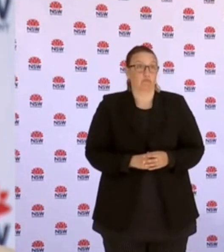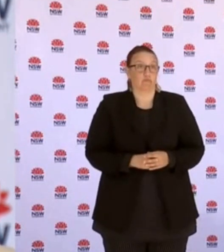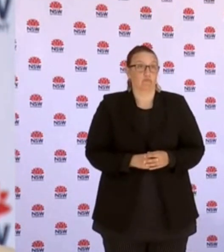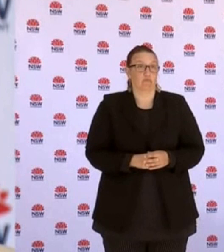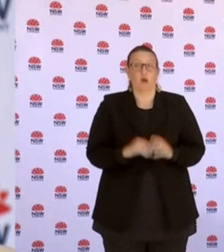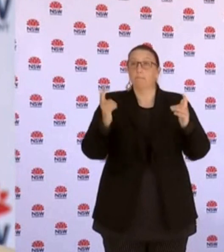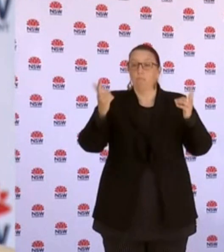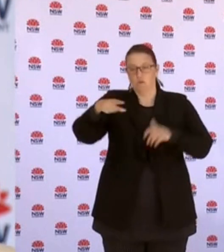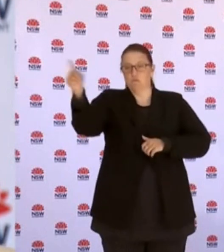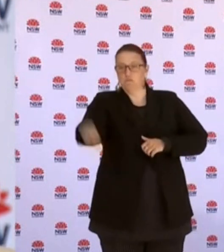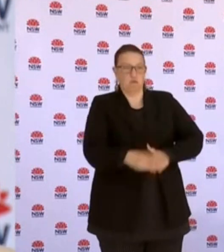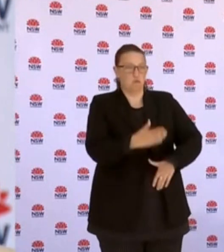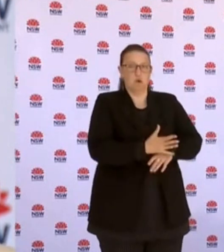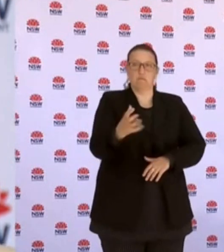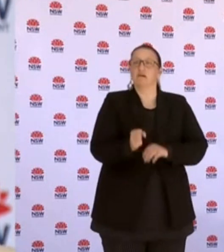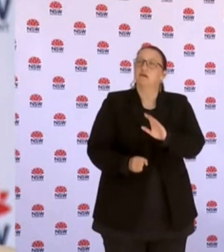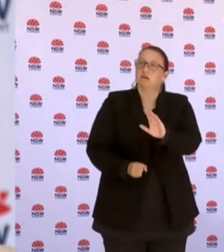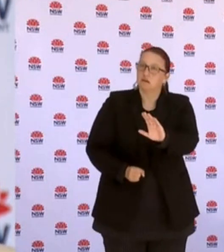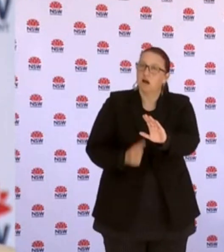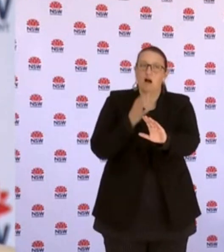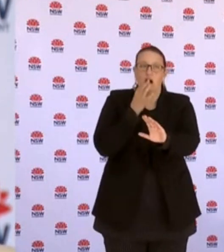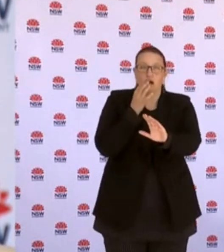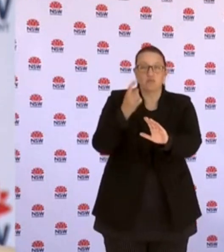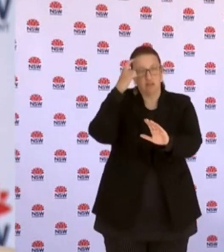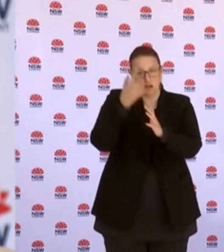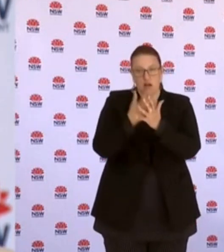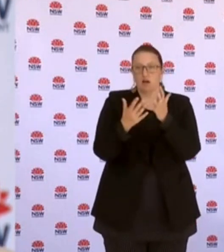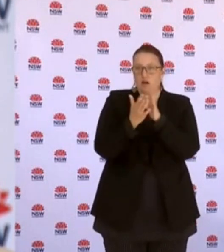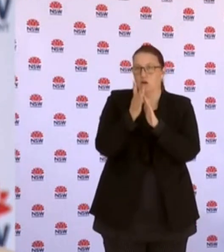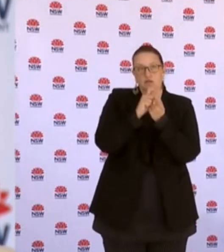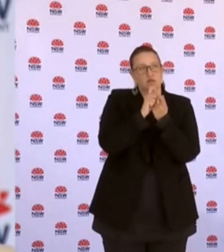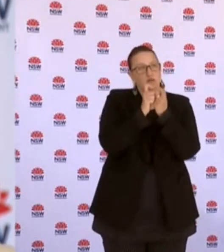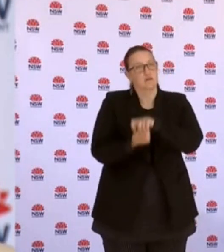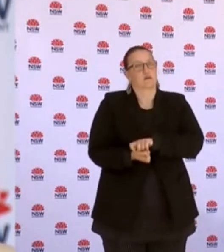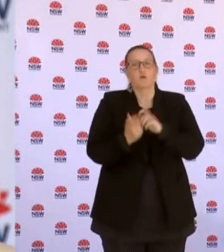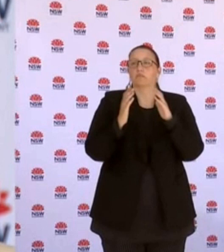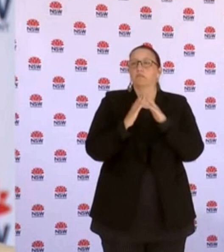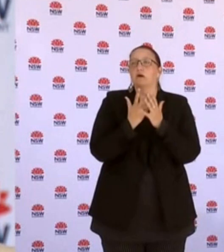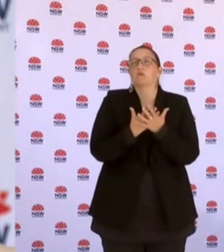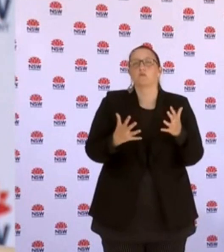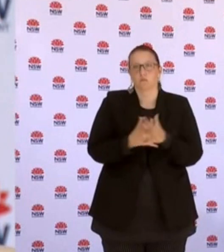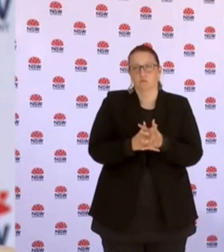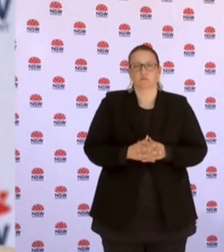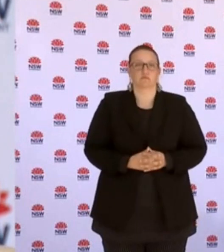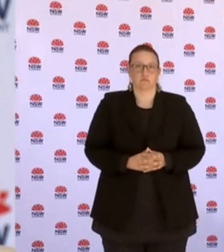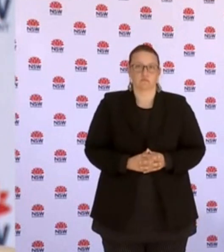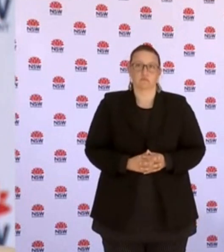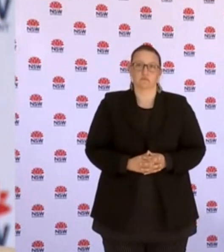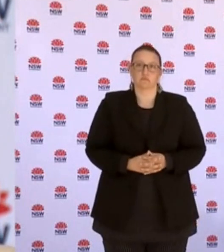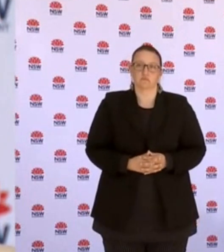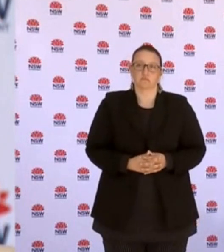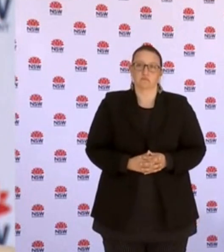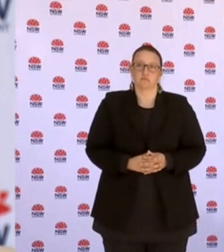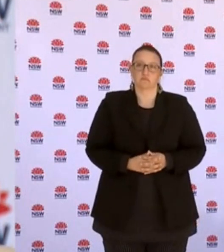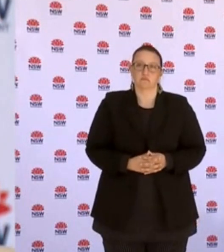from employees, and make sure not only that you're following the letter of the health orders, but also that if you must work, you're